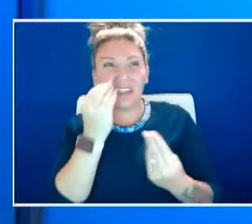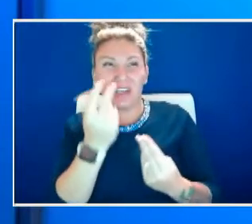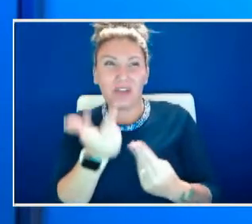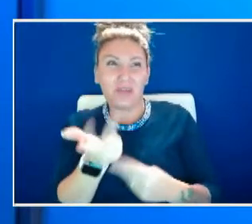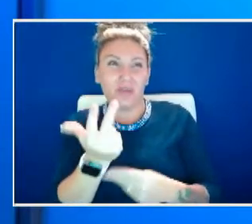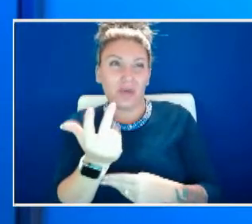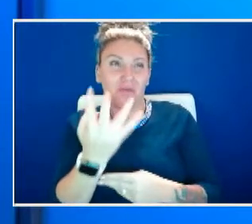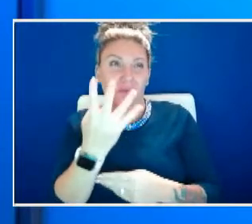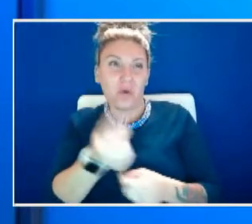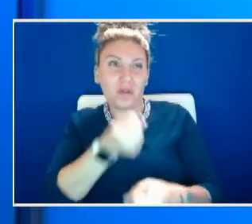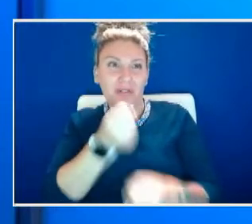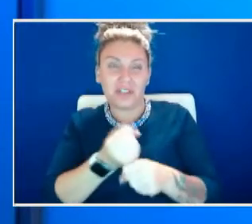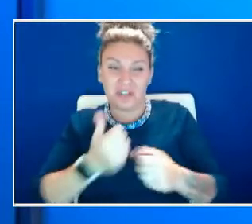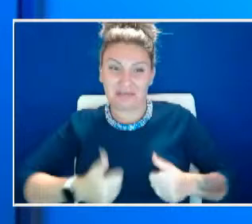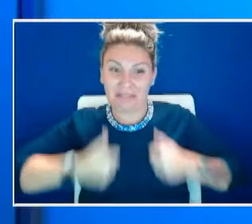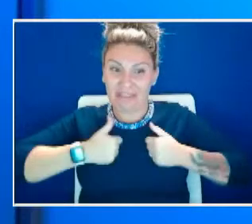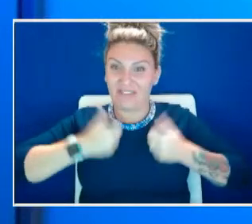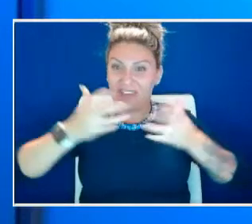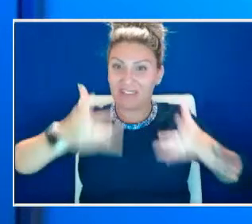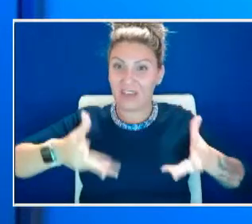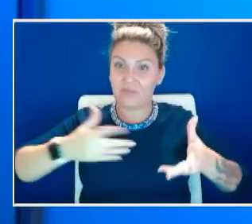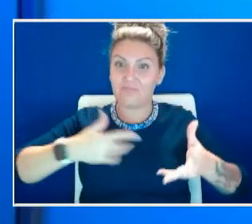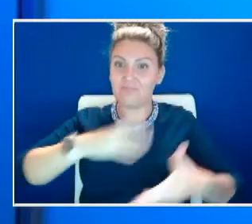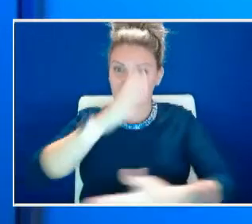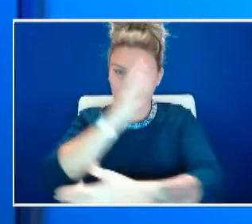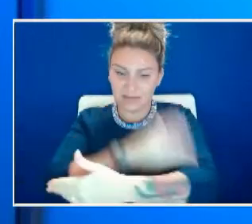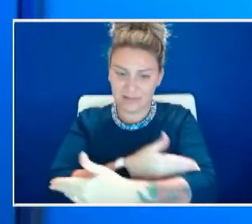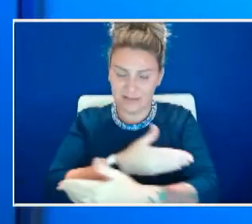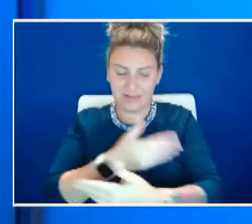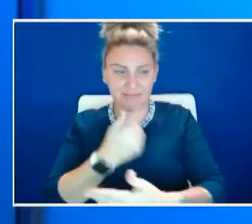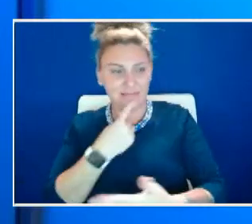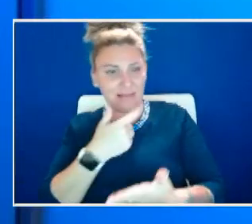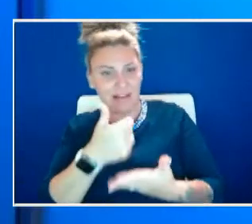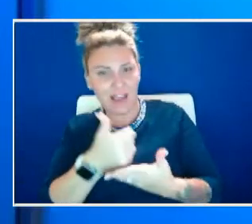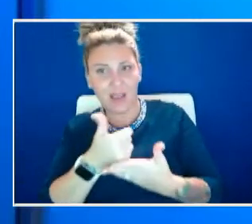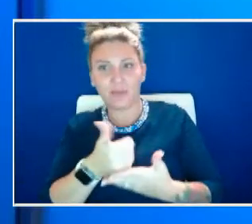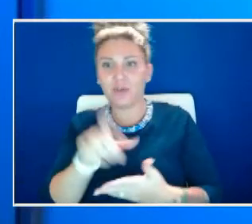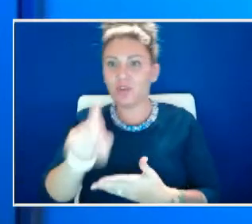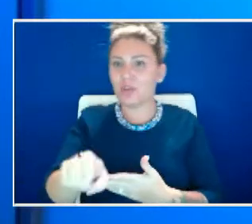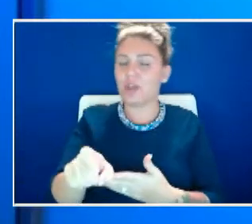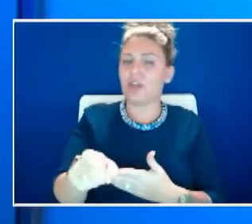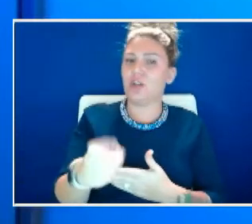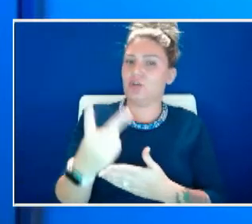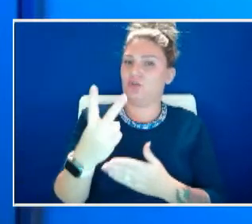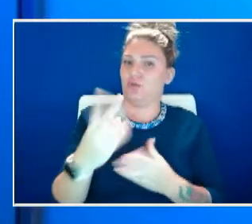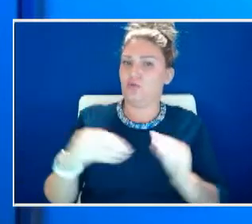helped me with the book a lot, said, "Mom, now you need 2 more chapters. One on how